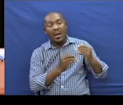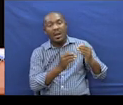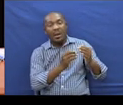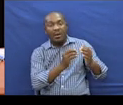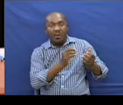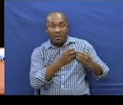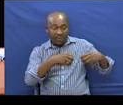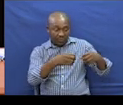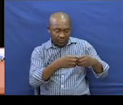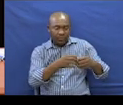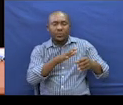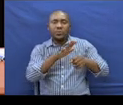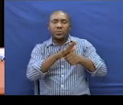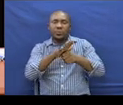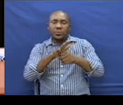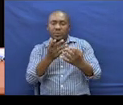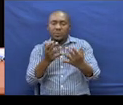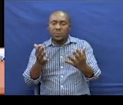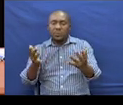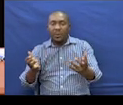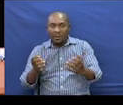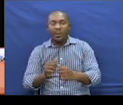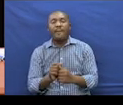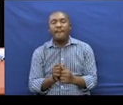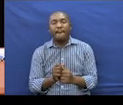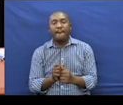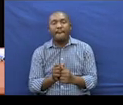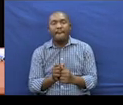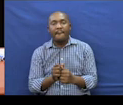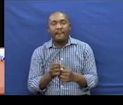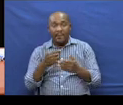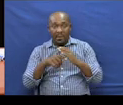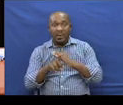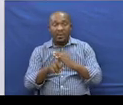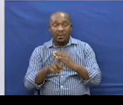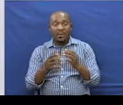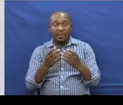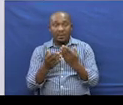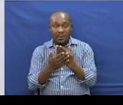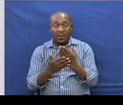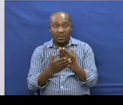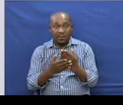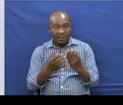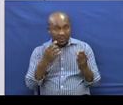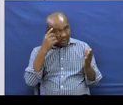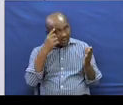party. And the existence of more than one political party in a country reflects